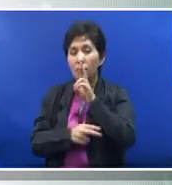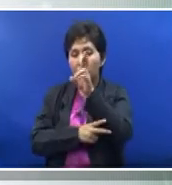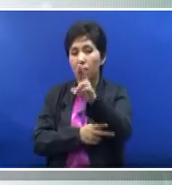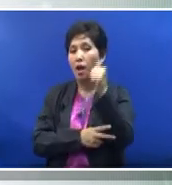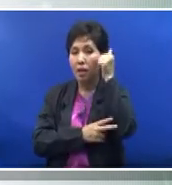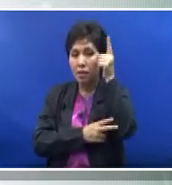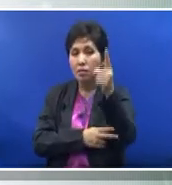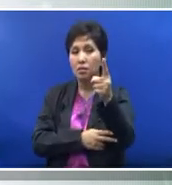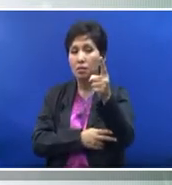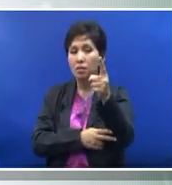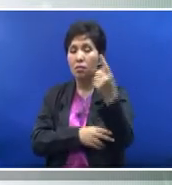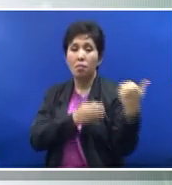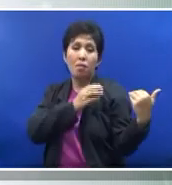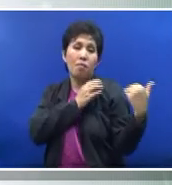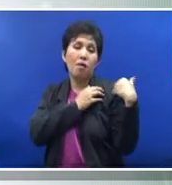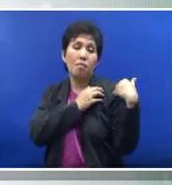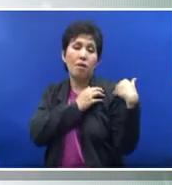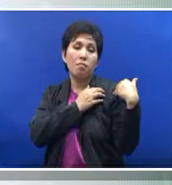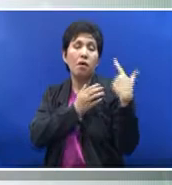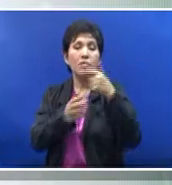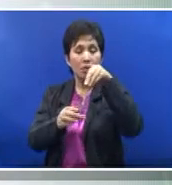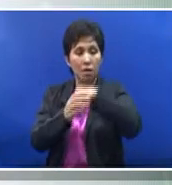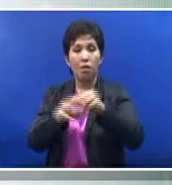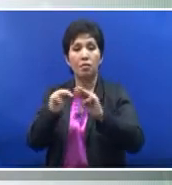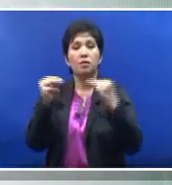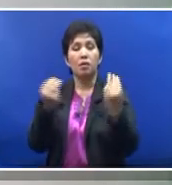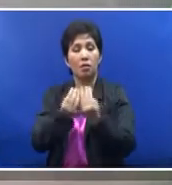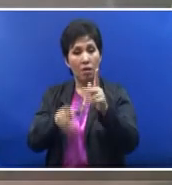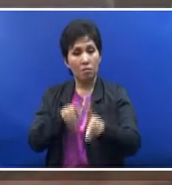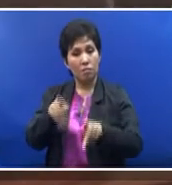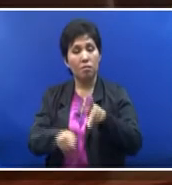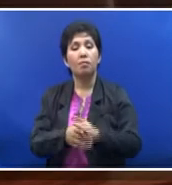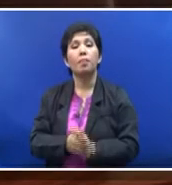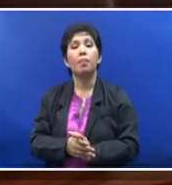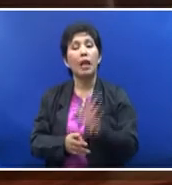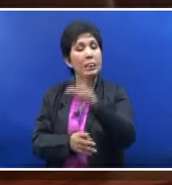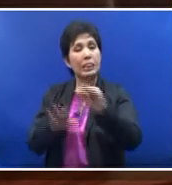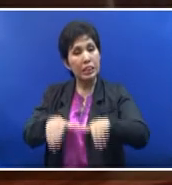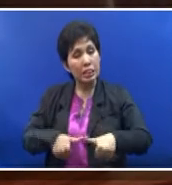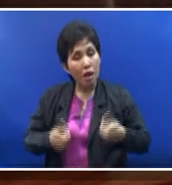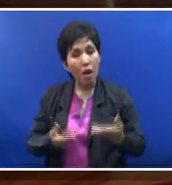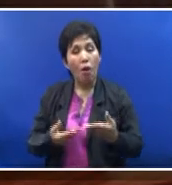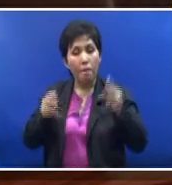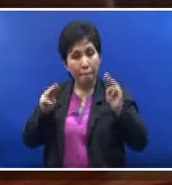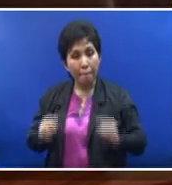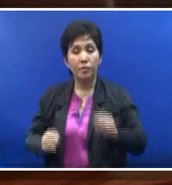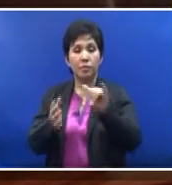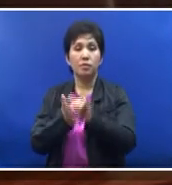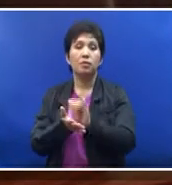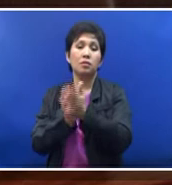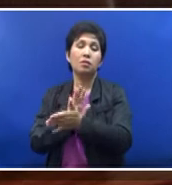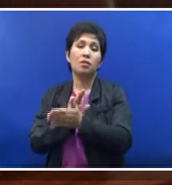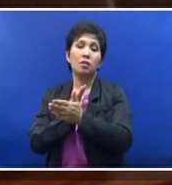understand the role of human being in a society. Okay, and how human being is regarded as